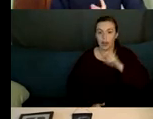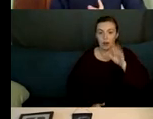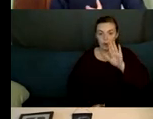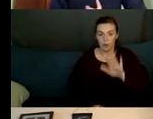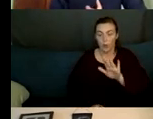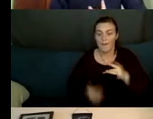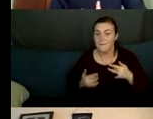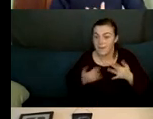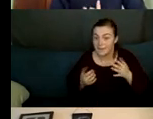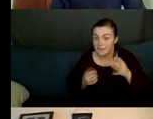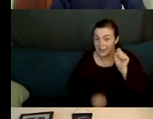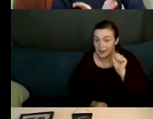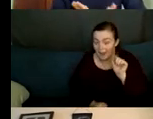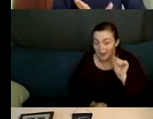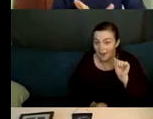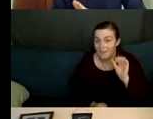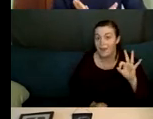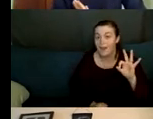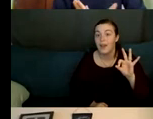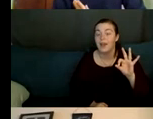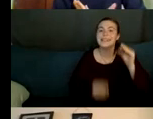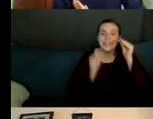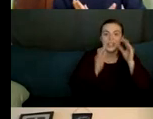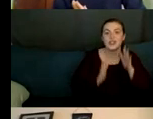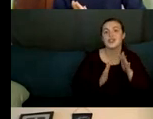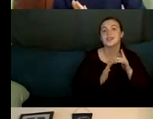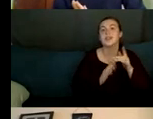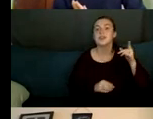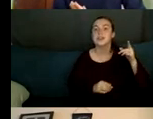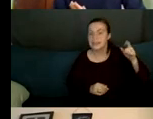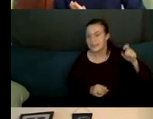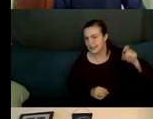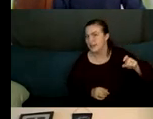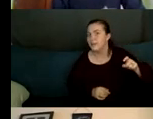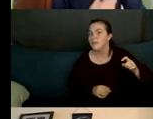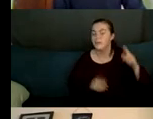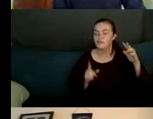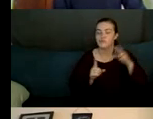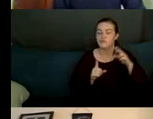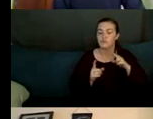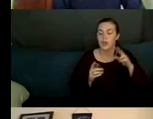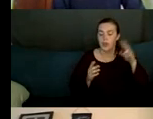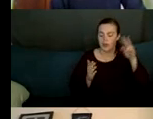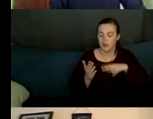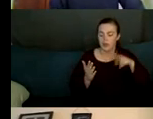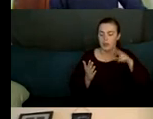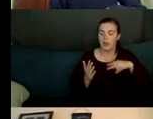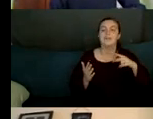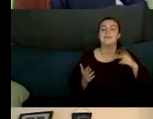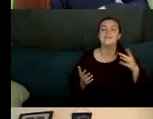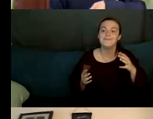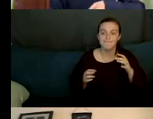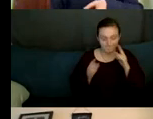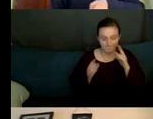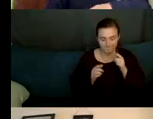I recommend, and because Google calendars are wonky for people, if they're not using a computer,